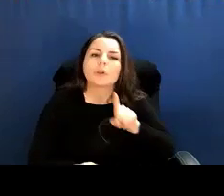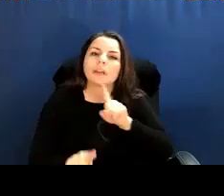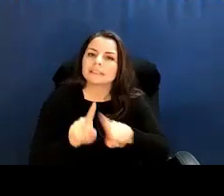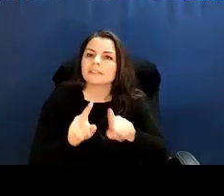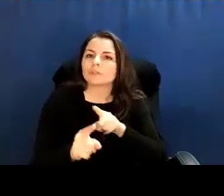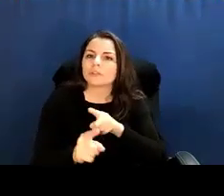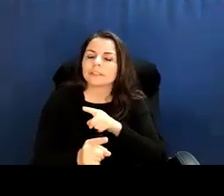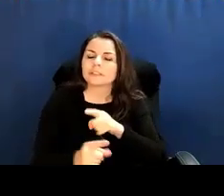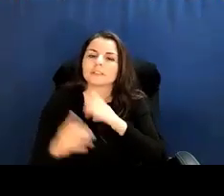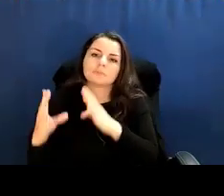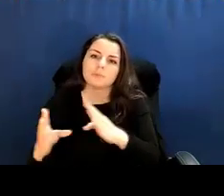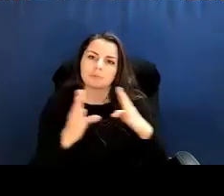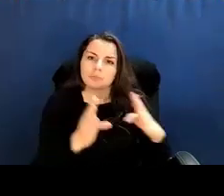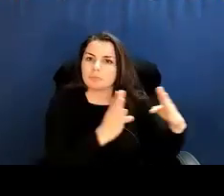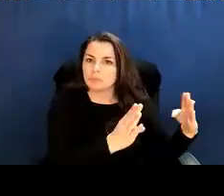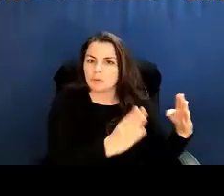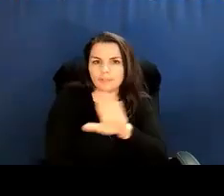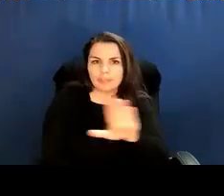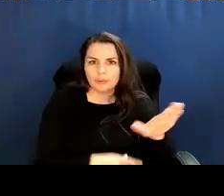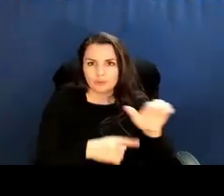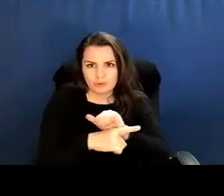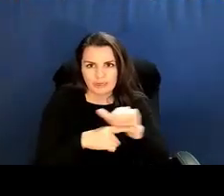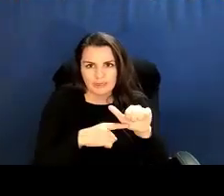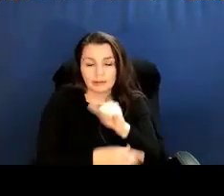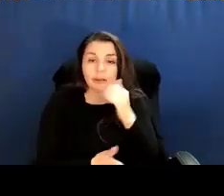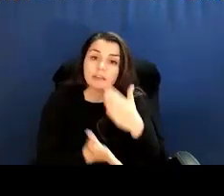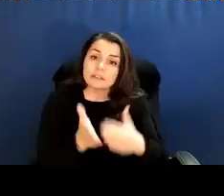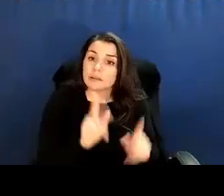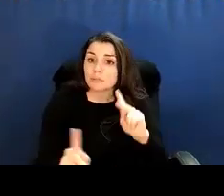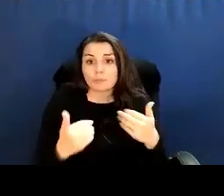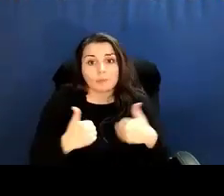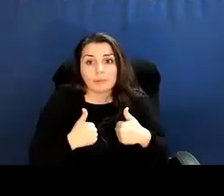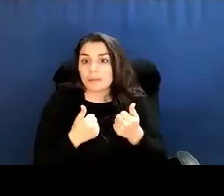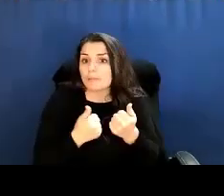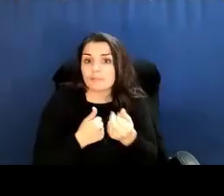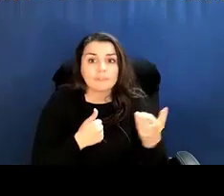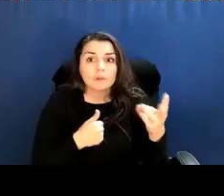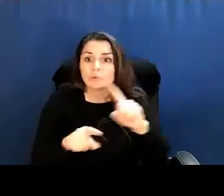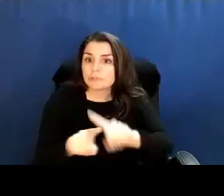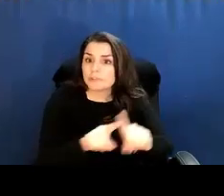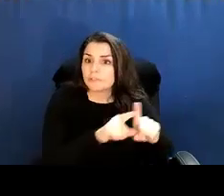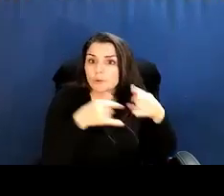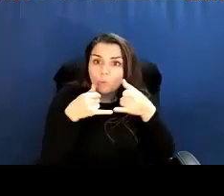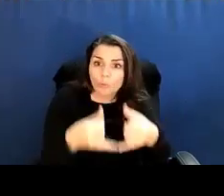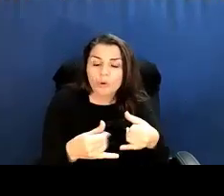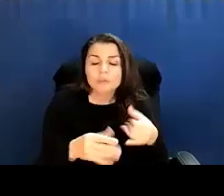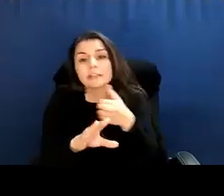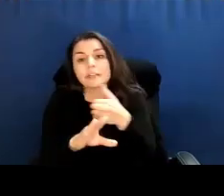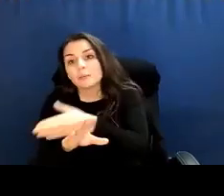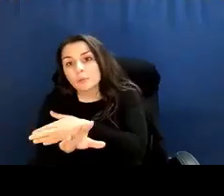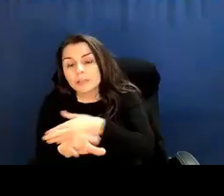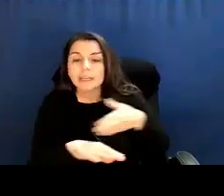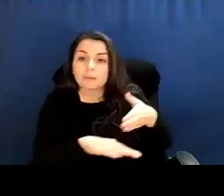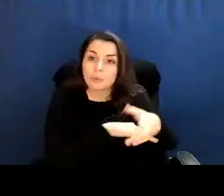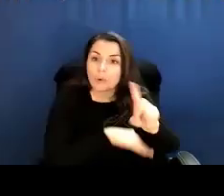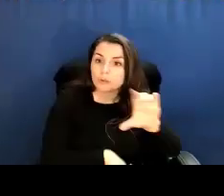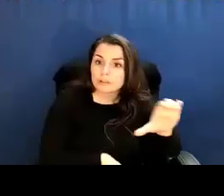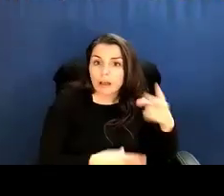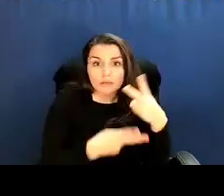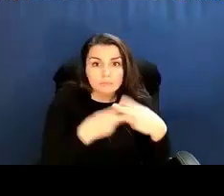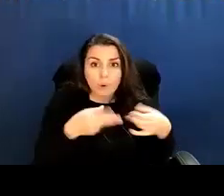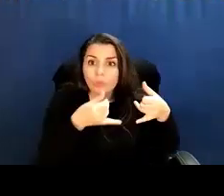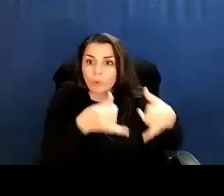training. Some people may end up having multiple awards. They might have a pre-doctoral fellowship and then a postdoctoral fellowship, or